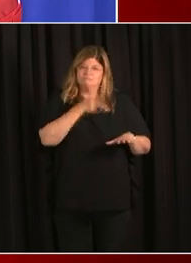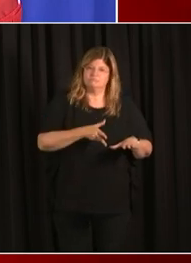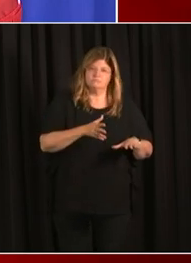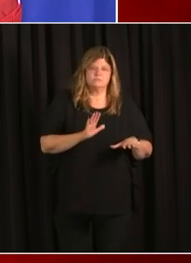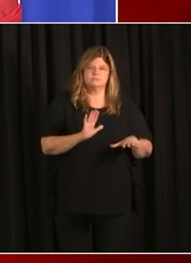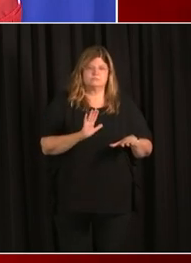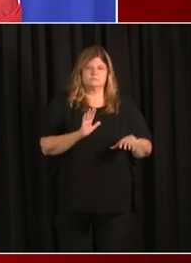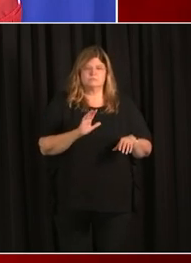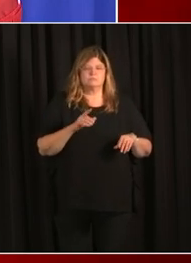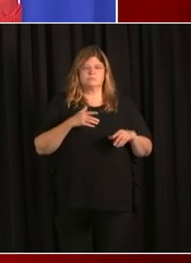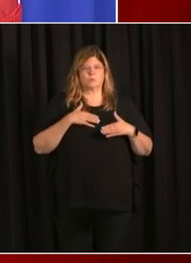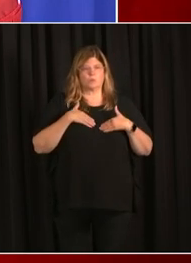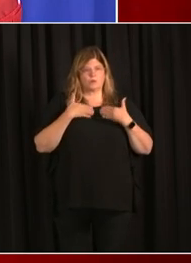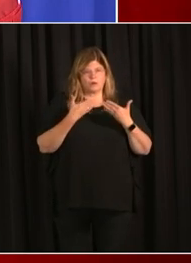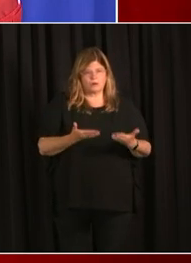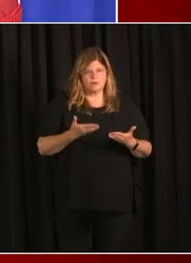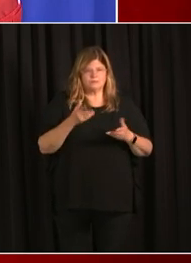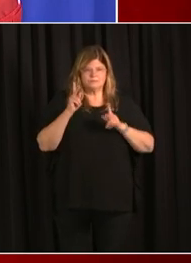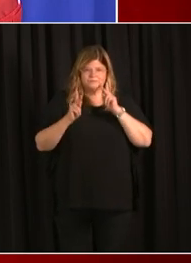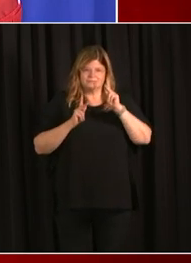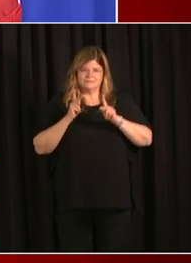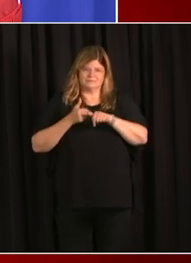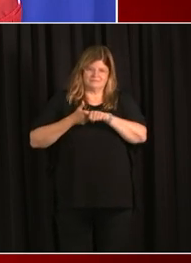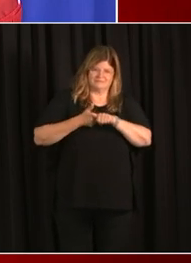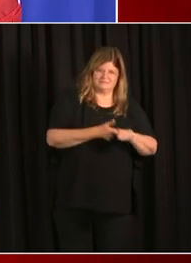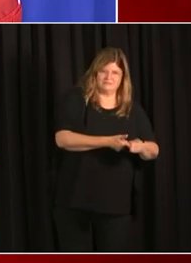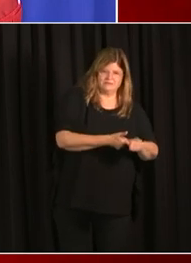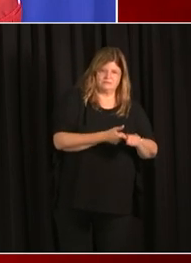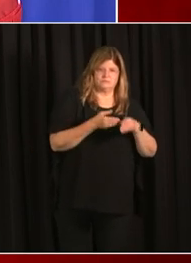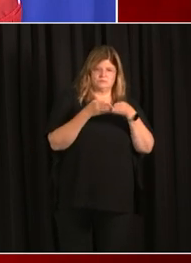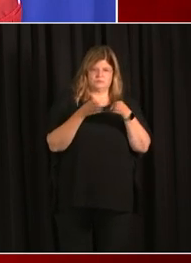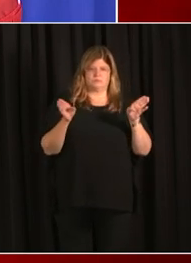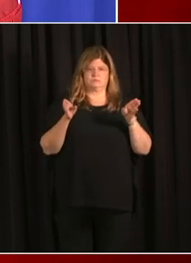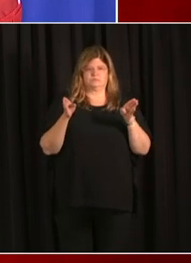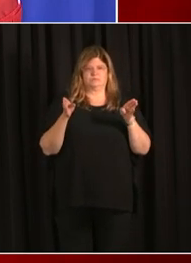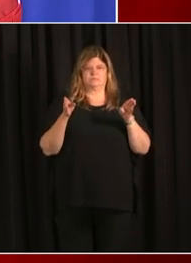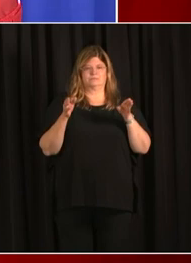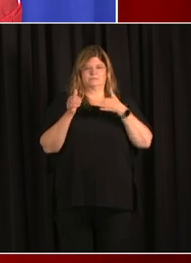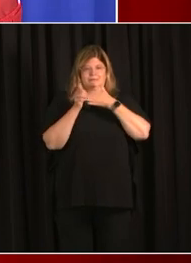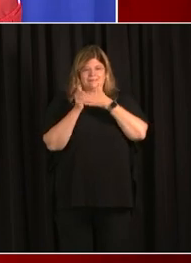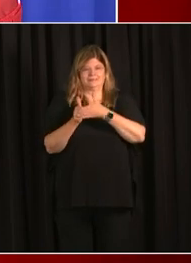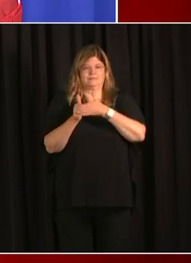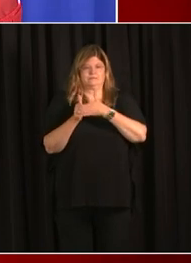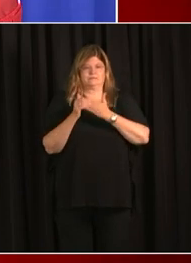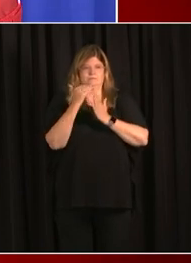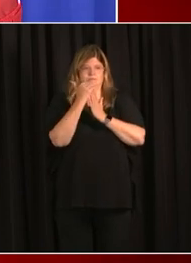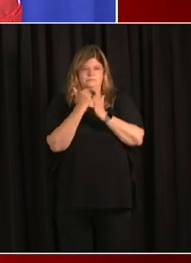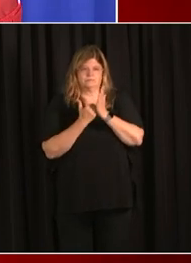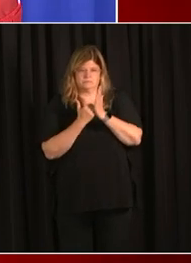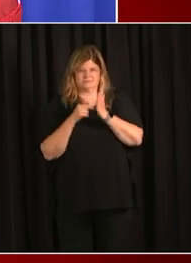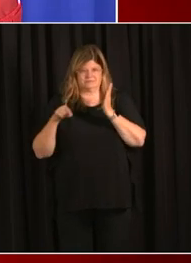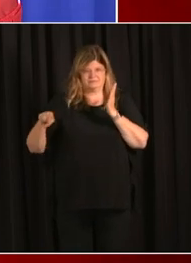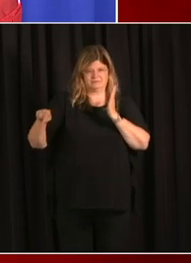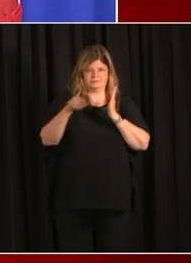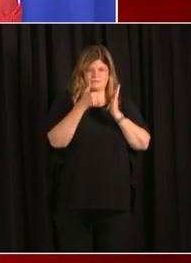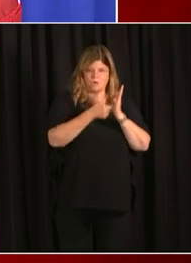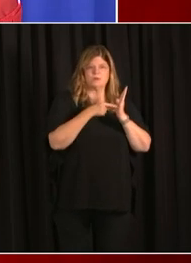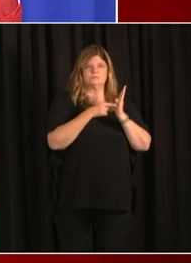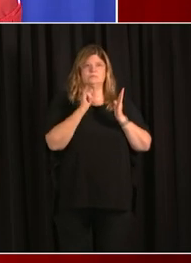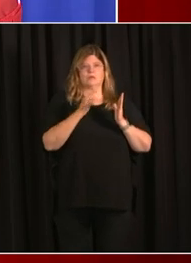of people to adhere to the public health guidance. So we're grateful for that. We have been